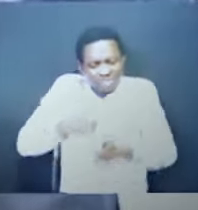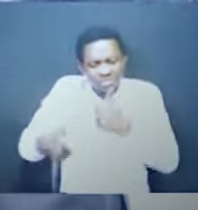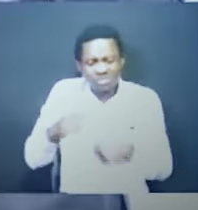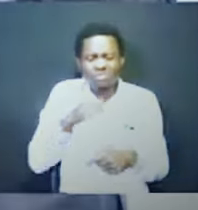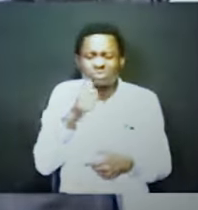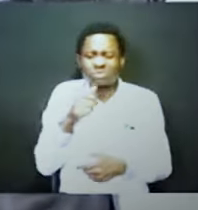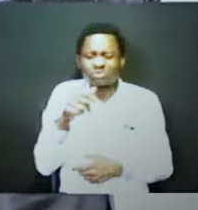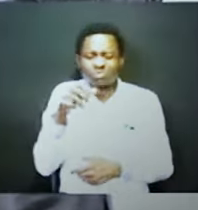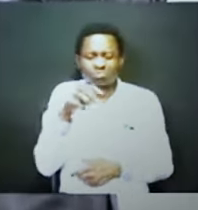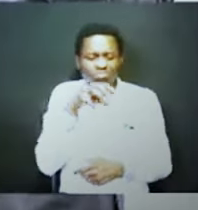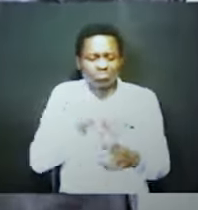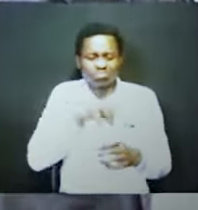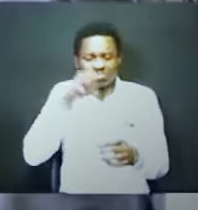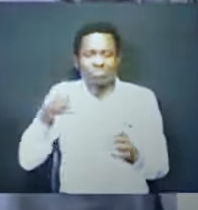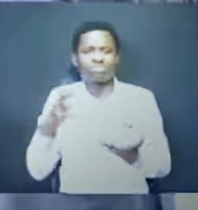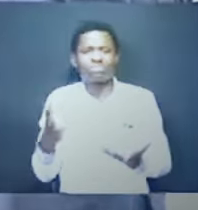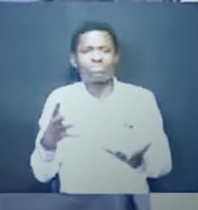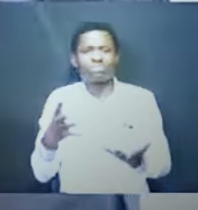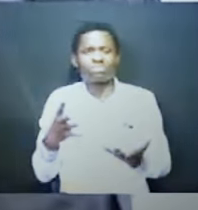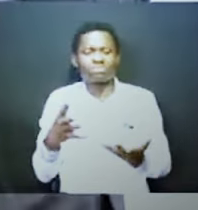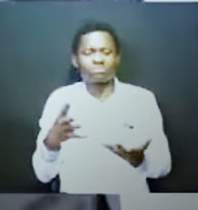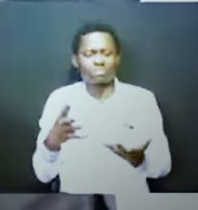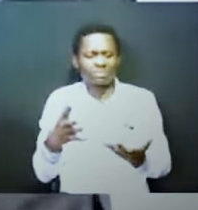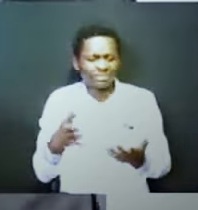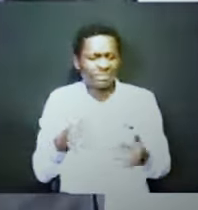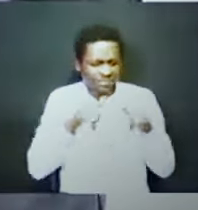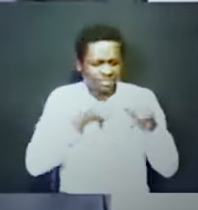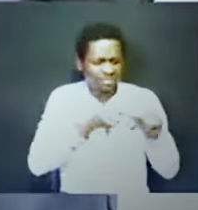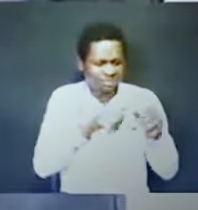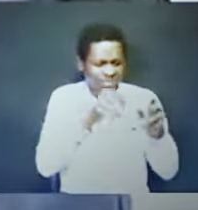generation. He wants them to stay